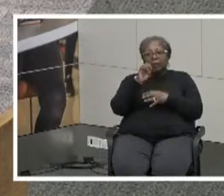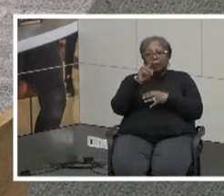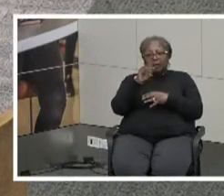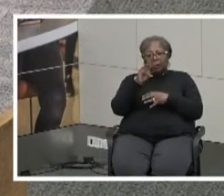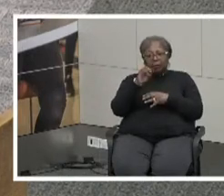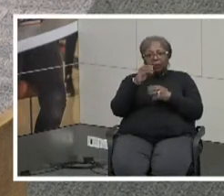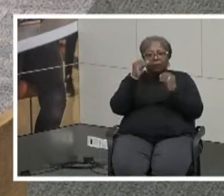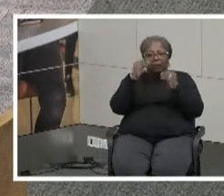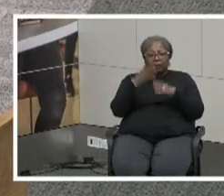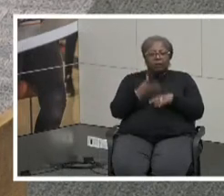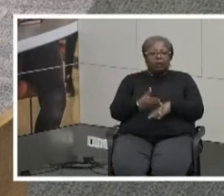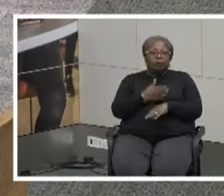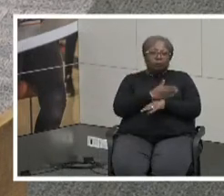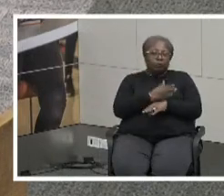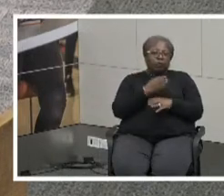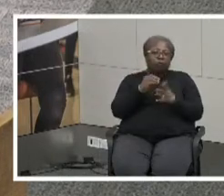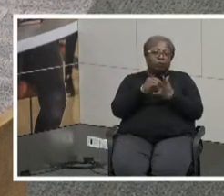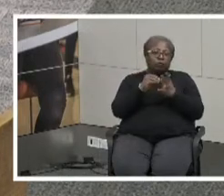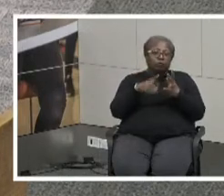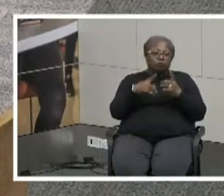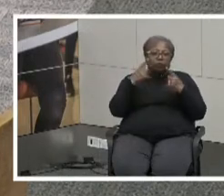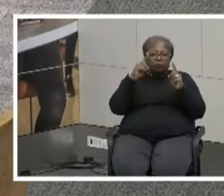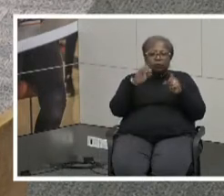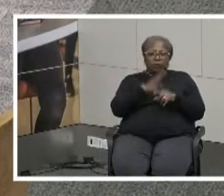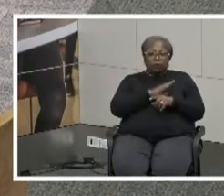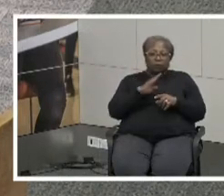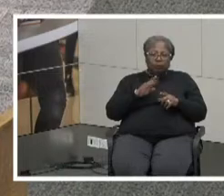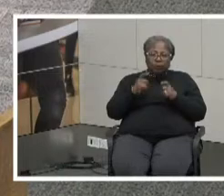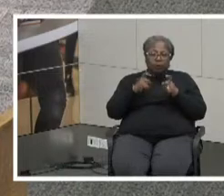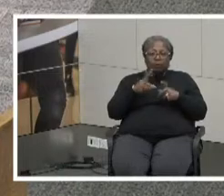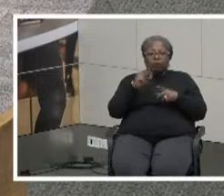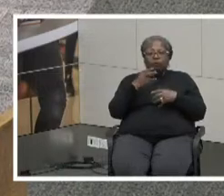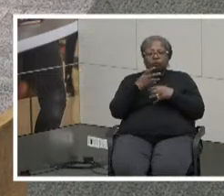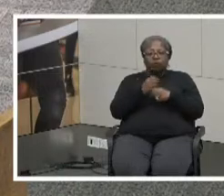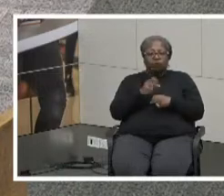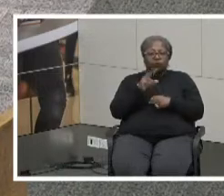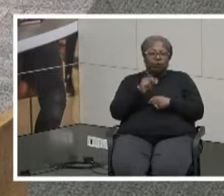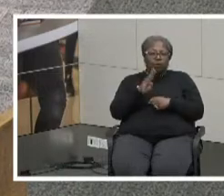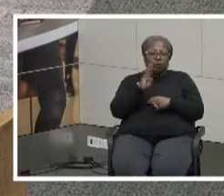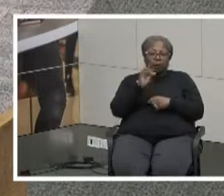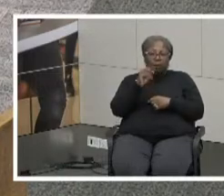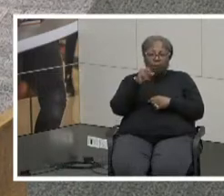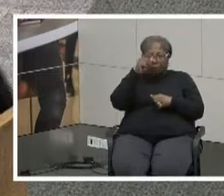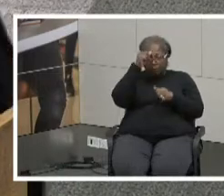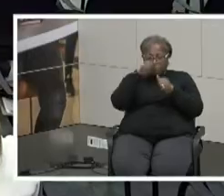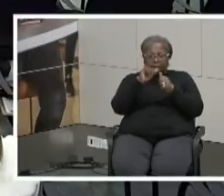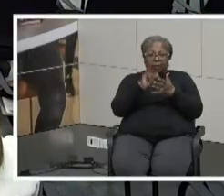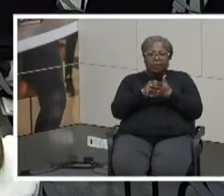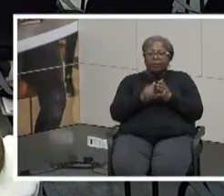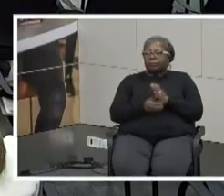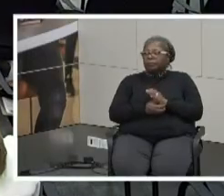improve student outcomes Board of managers no trust no bond remember